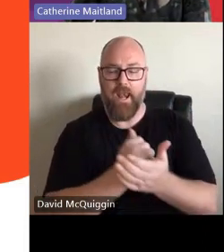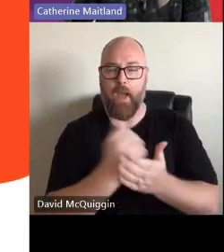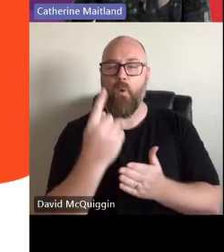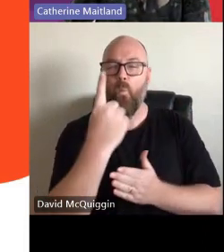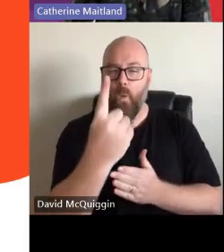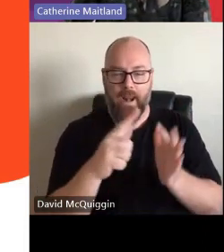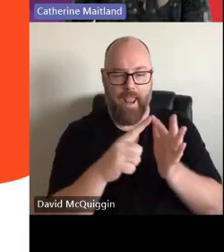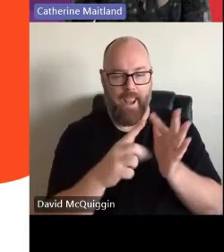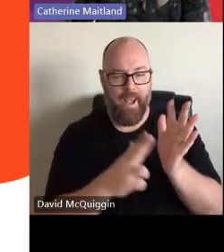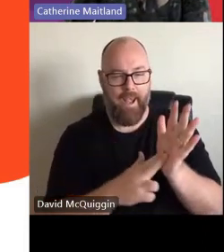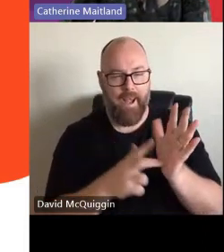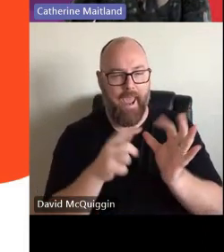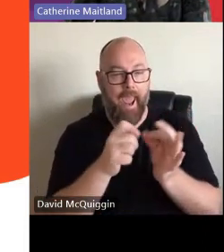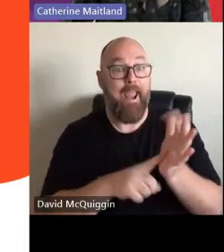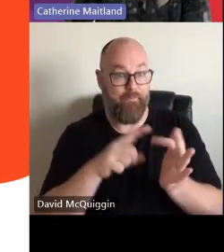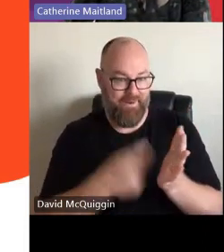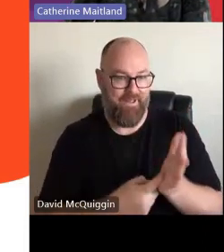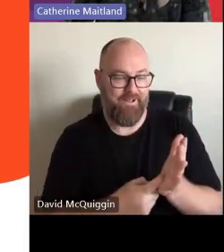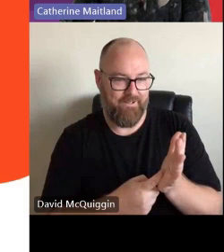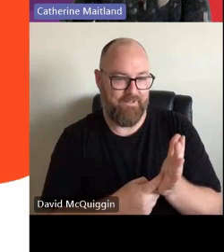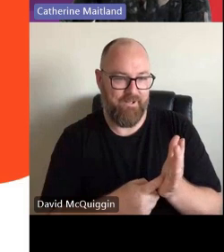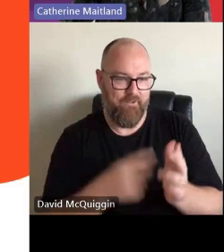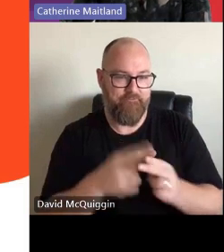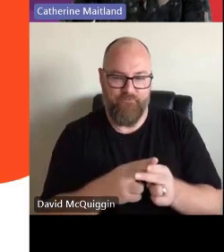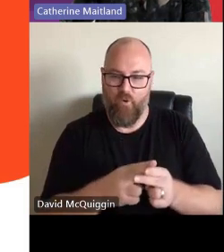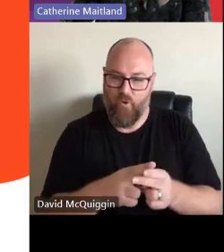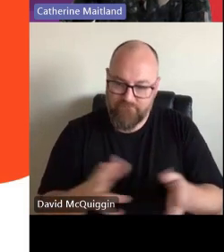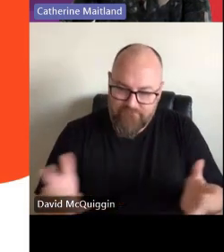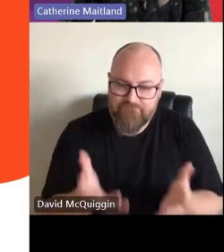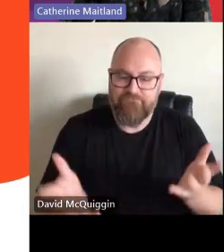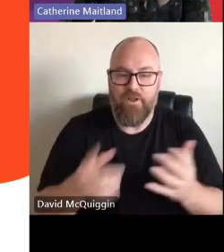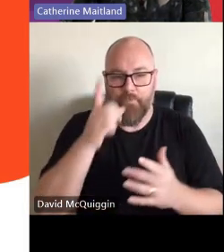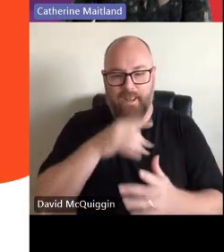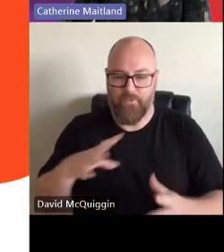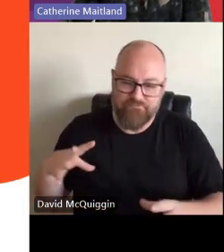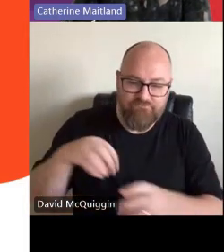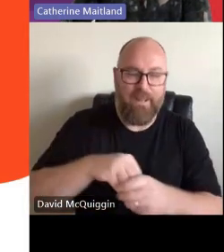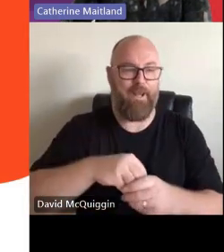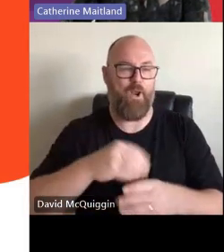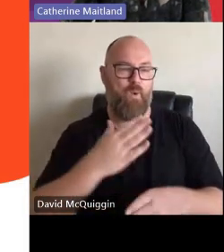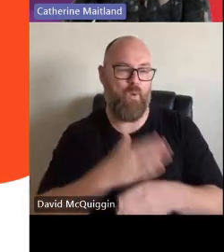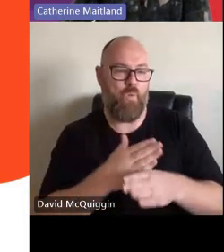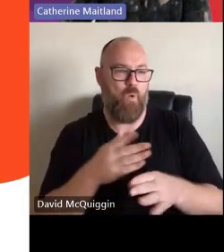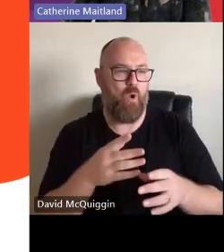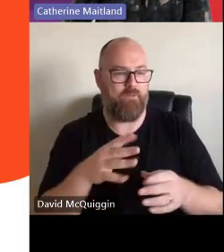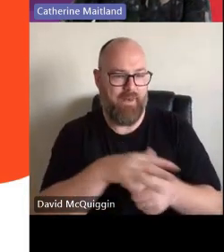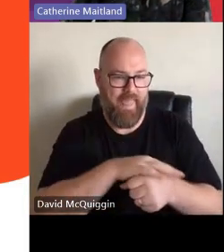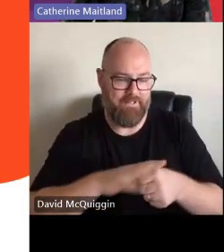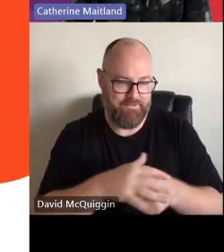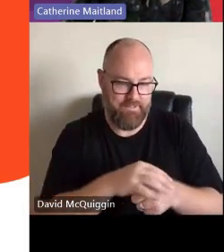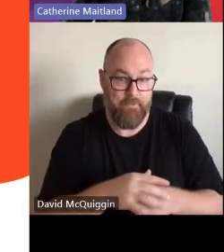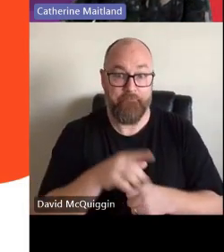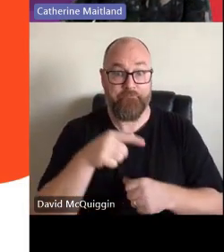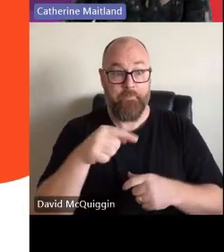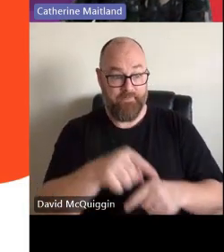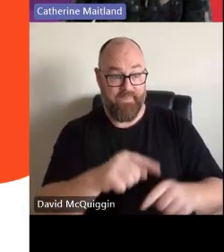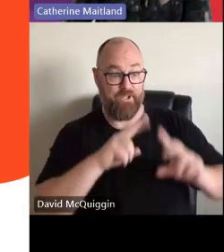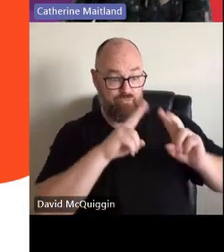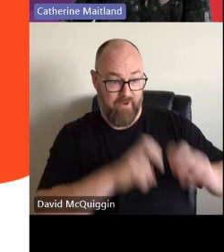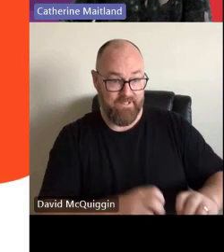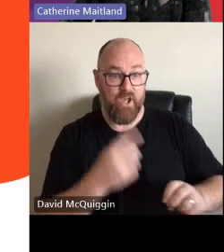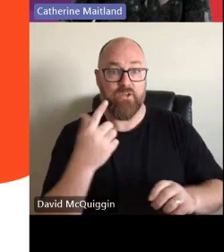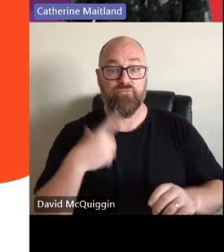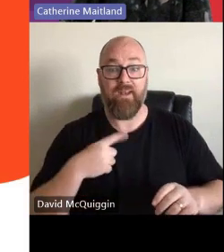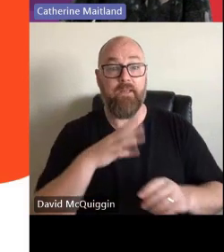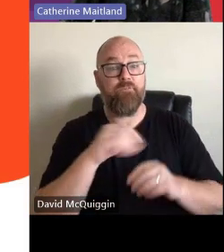that people with disability participate in the workplace. This research, this big piece of research, was AND's flagship